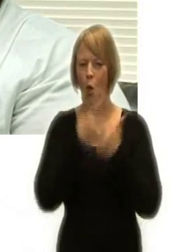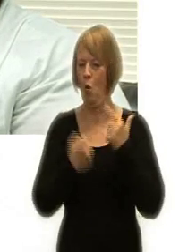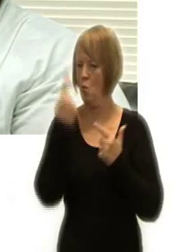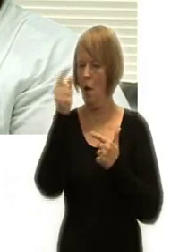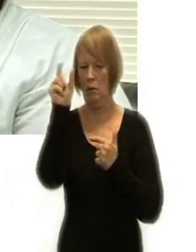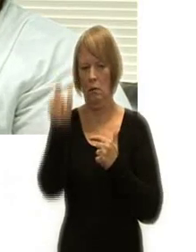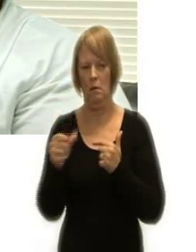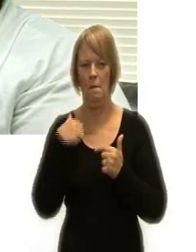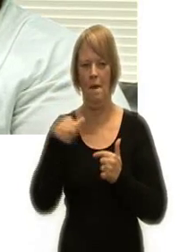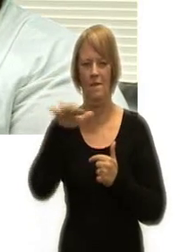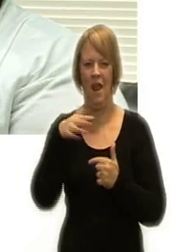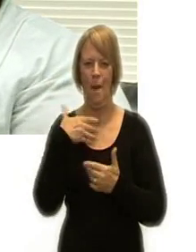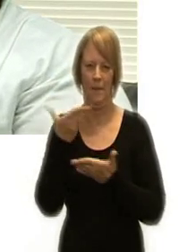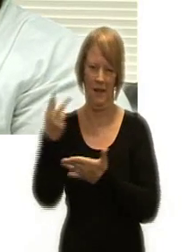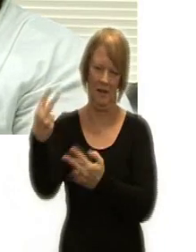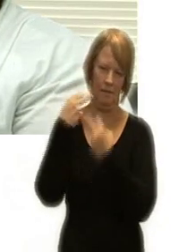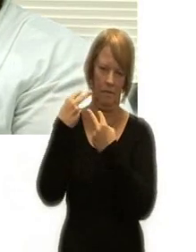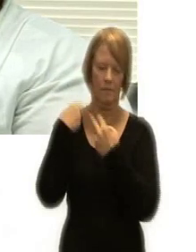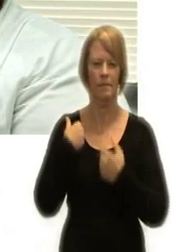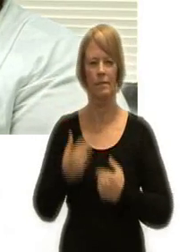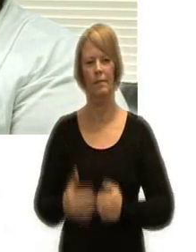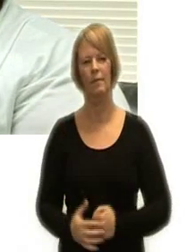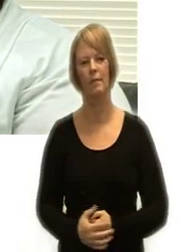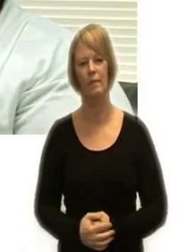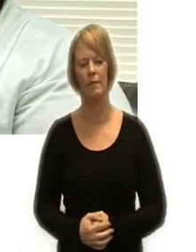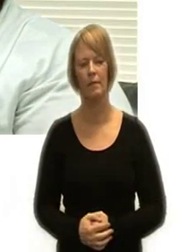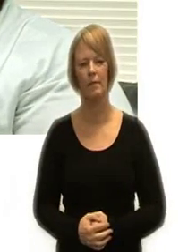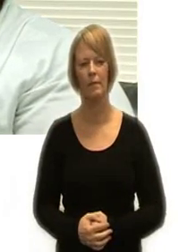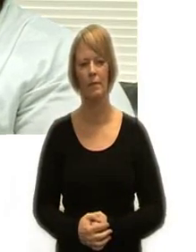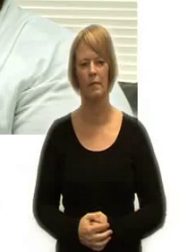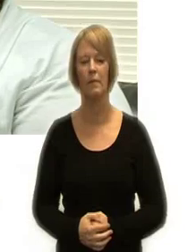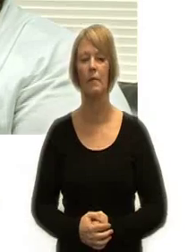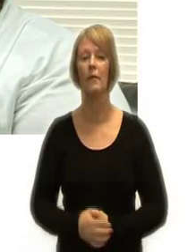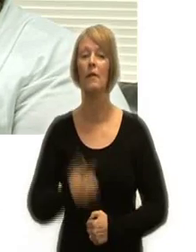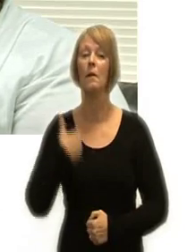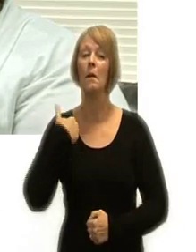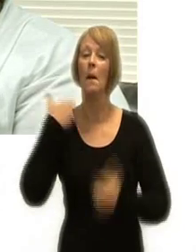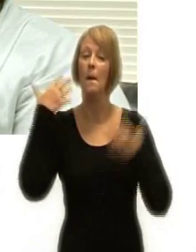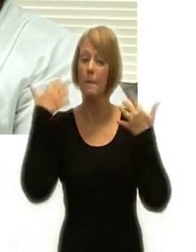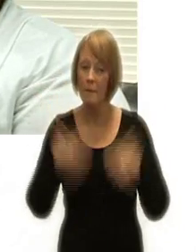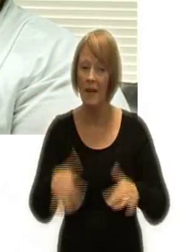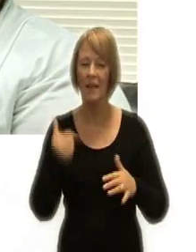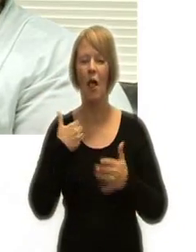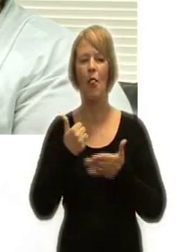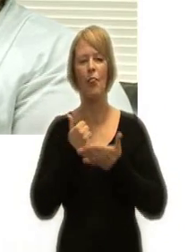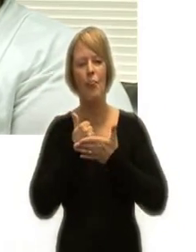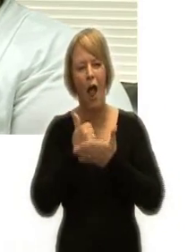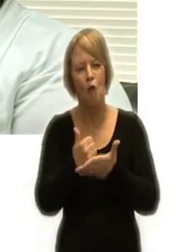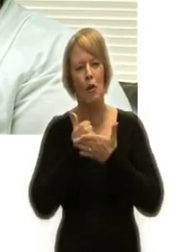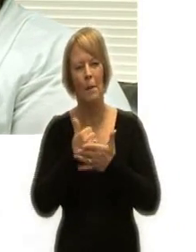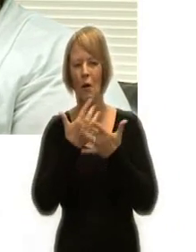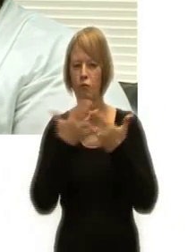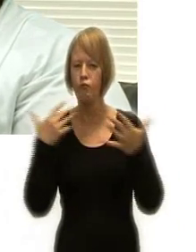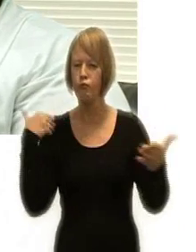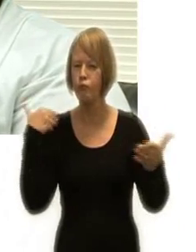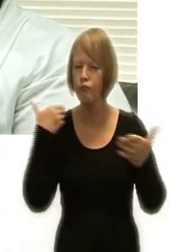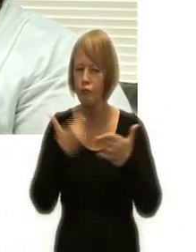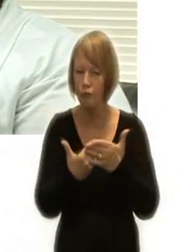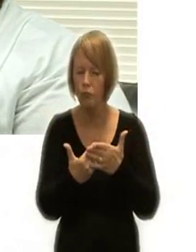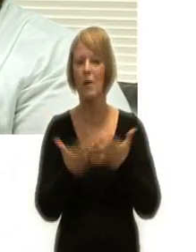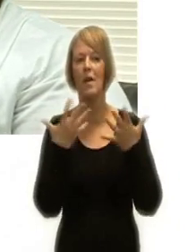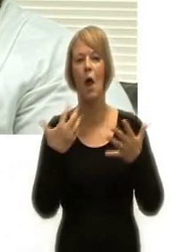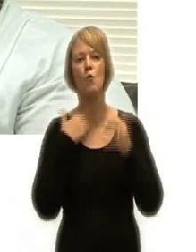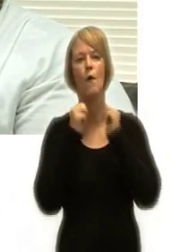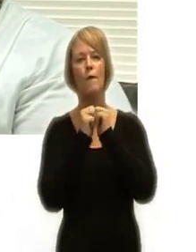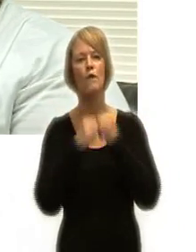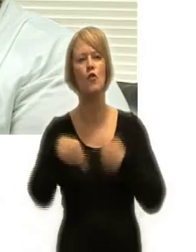a child, his child, in a bad way, and so I take that out of the equation for him. That's my choice. But my